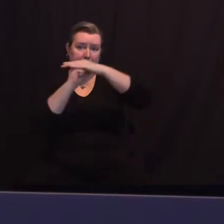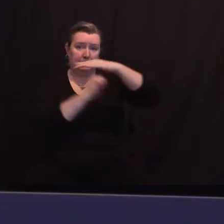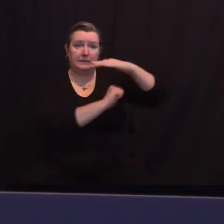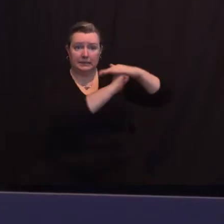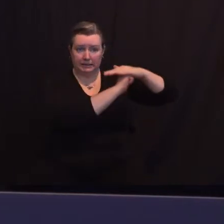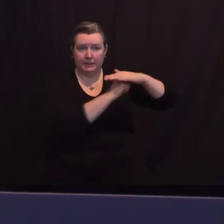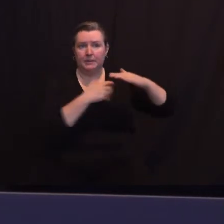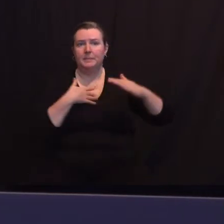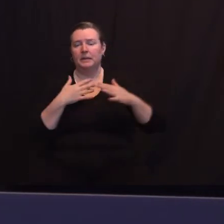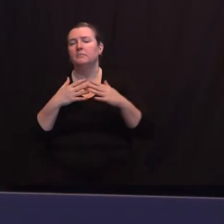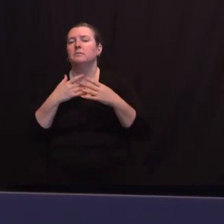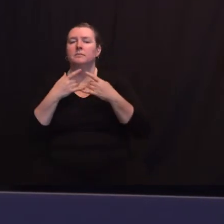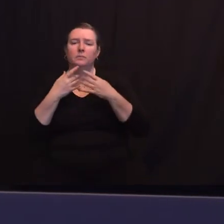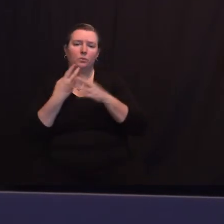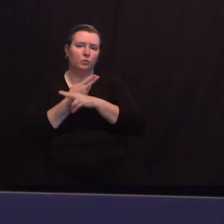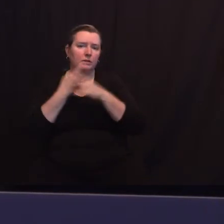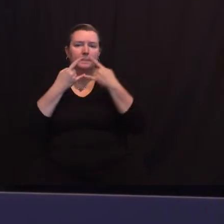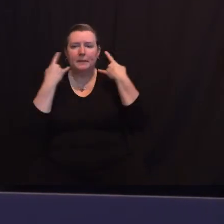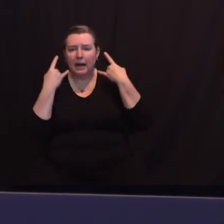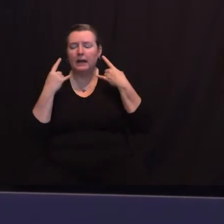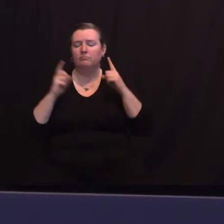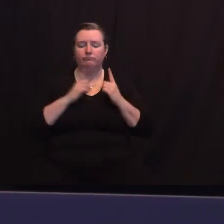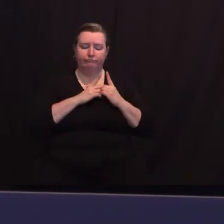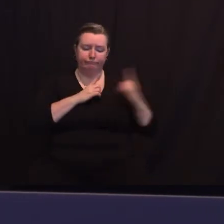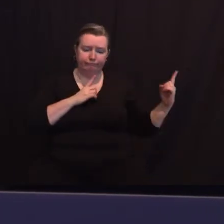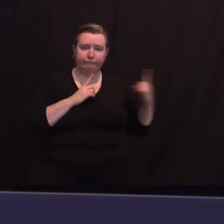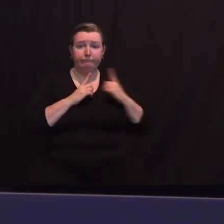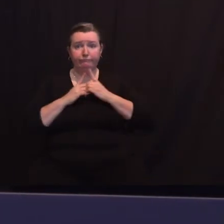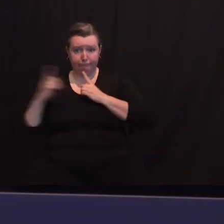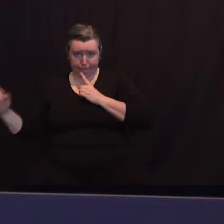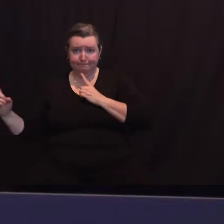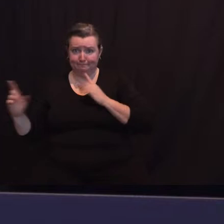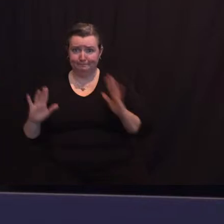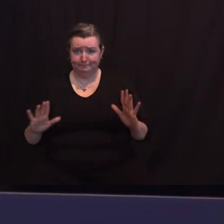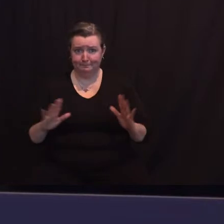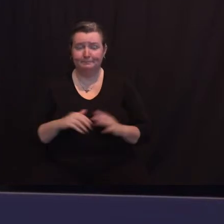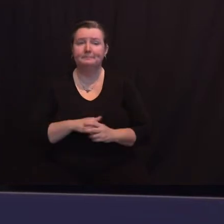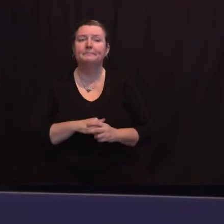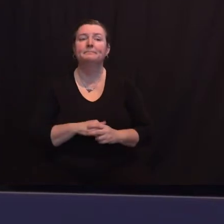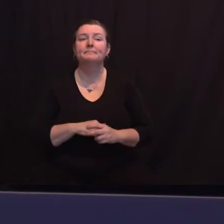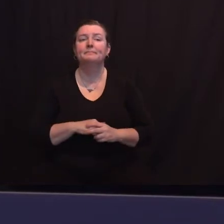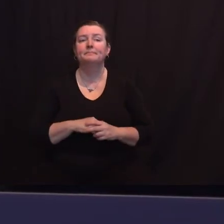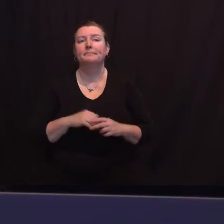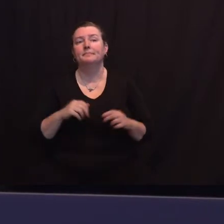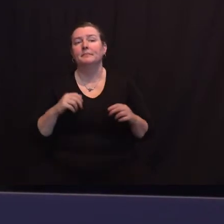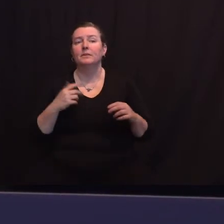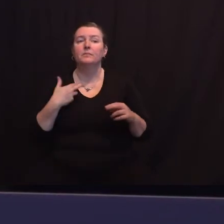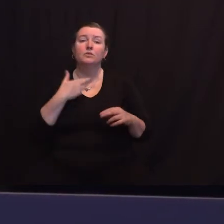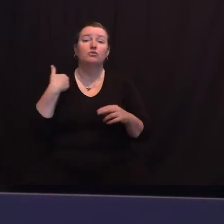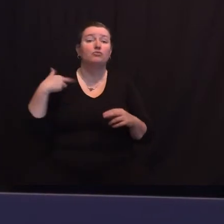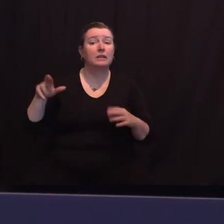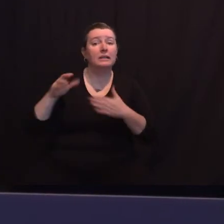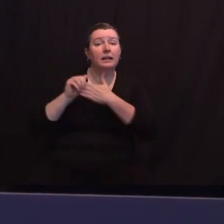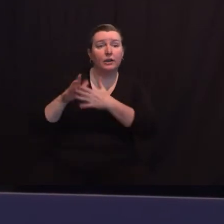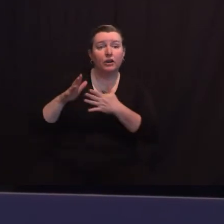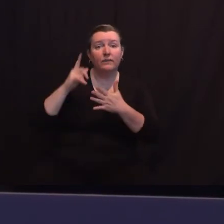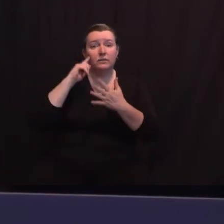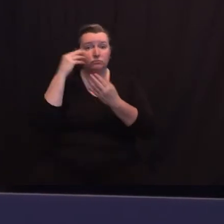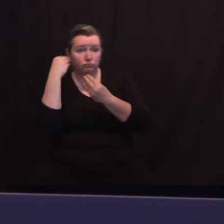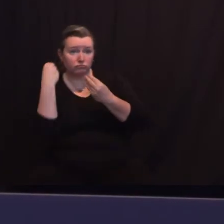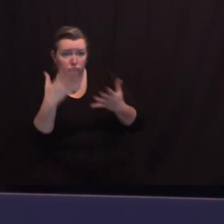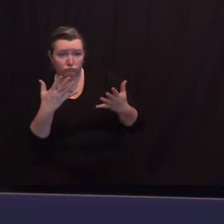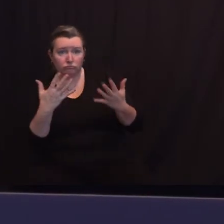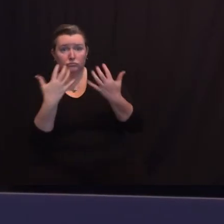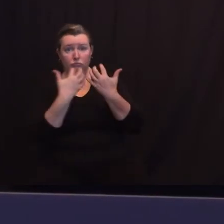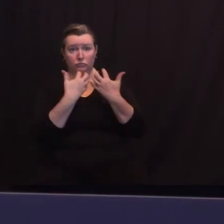practice physical distancing. We ask that religious leaders notify their congregations of any live-streamed or televised services